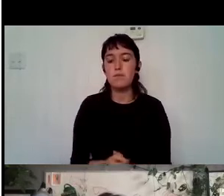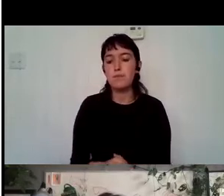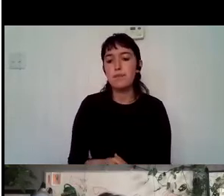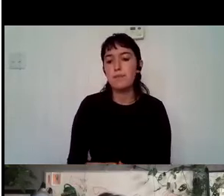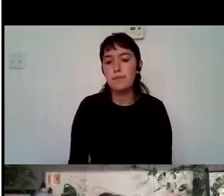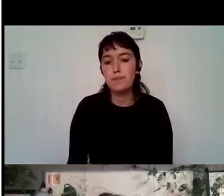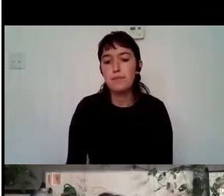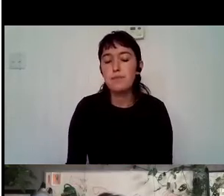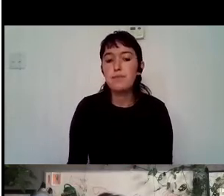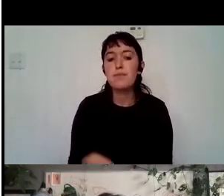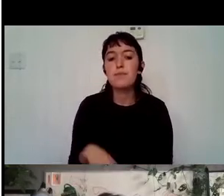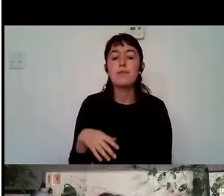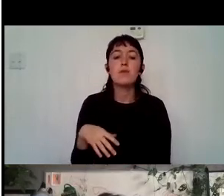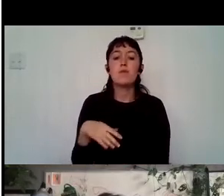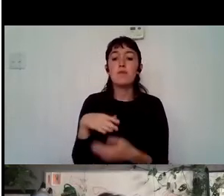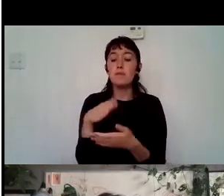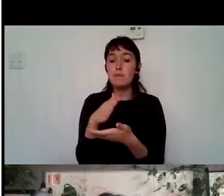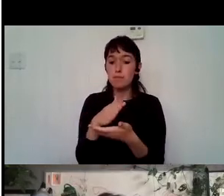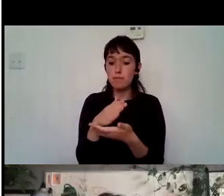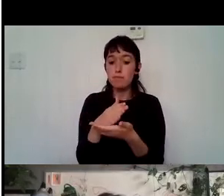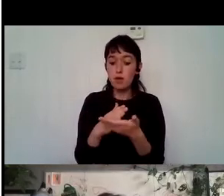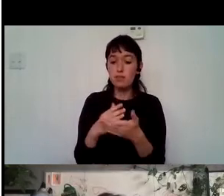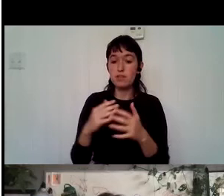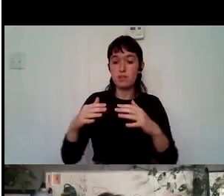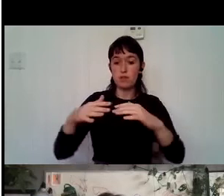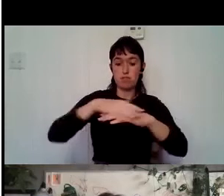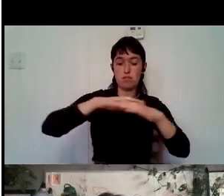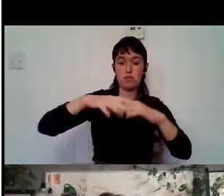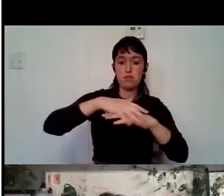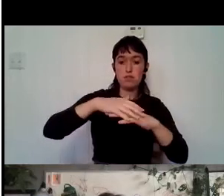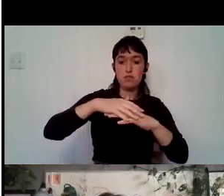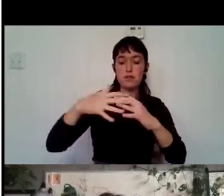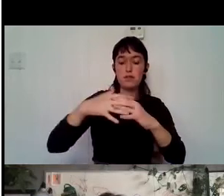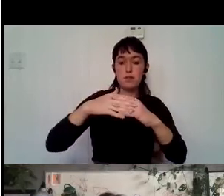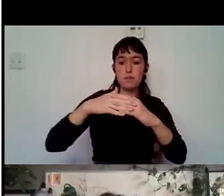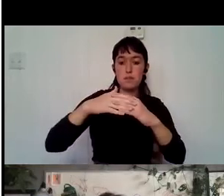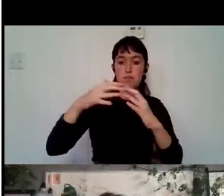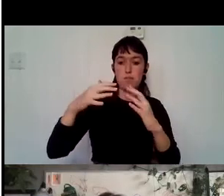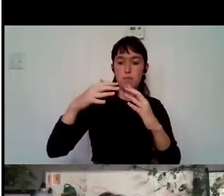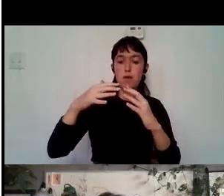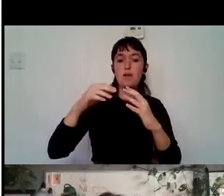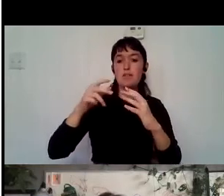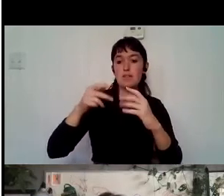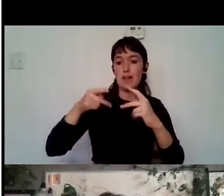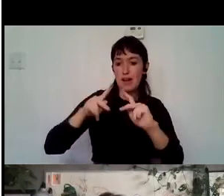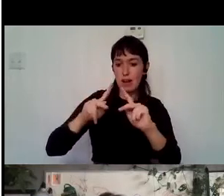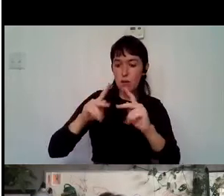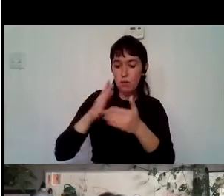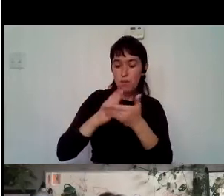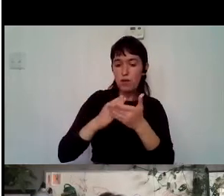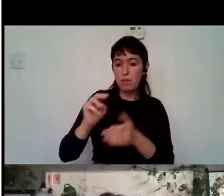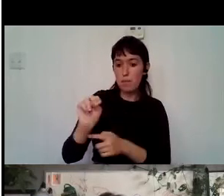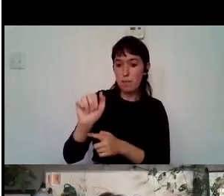parts in the surface of our Earth that are spreading. So they are breaking and allowing part of the mantle to go